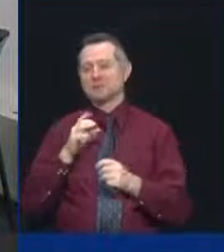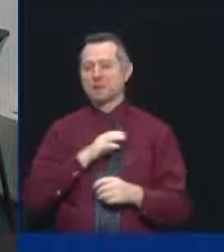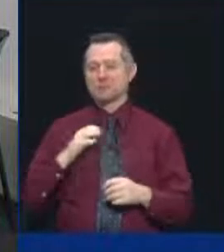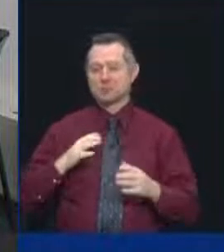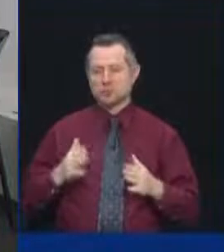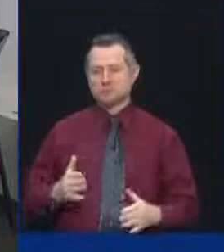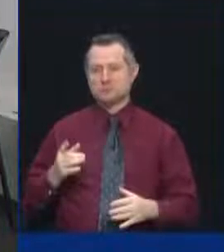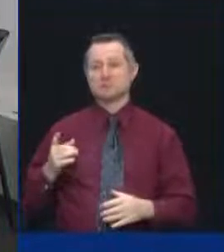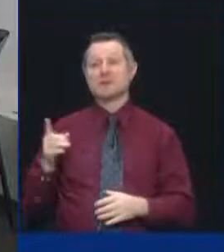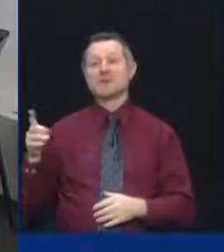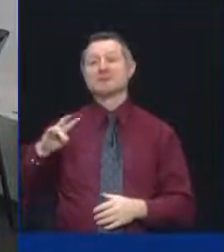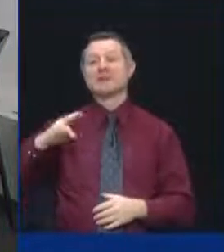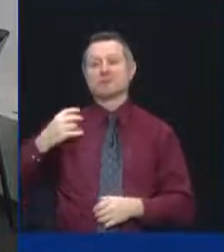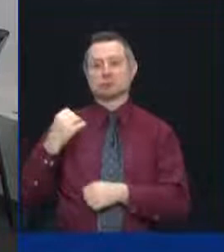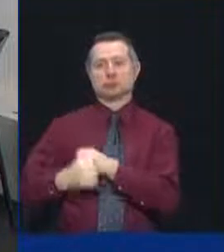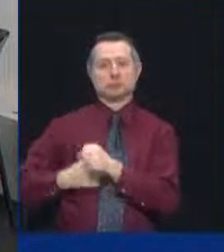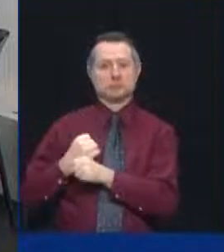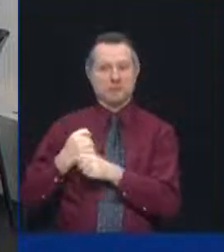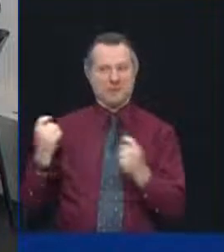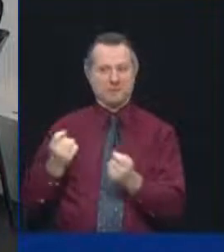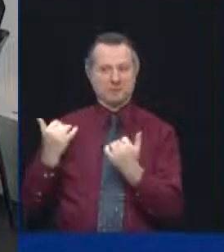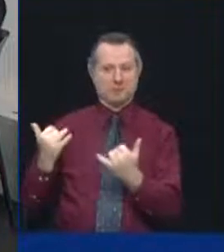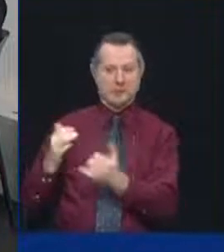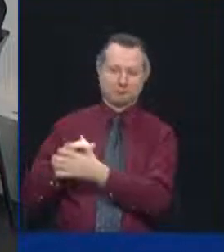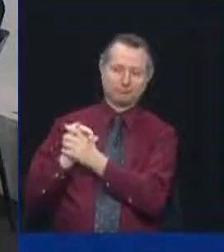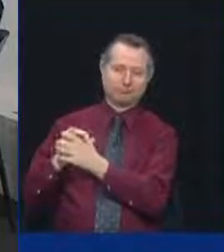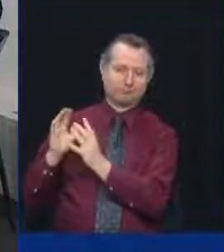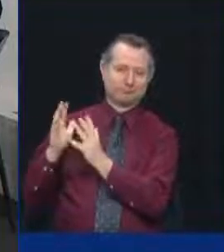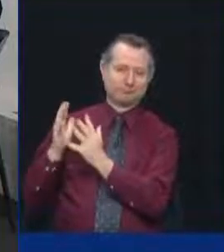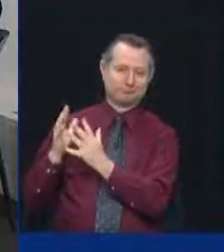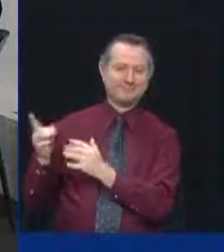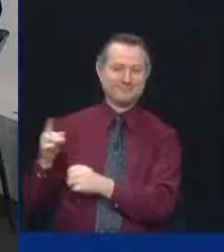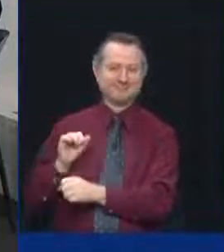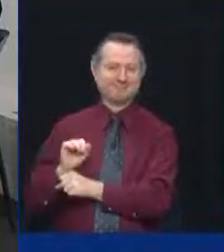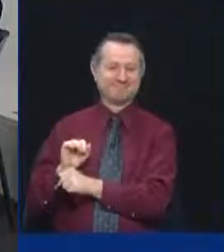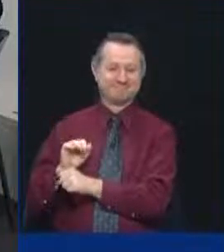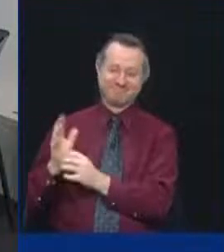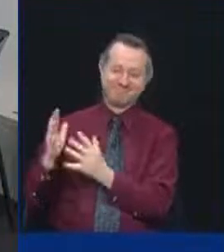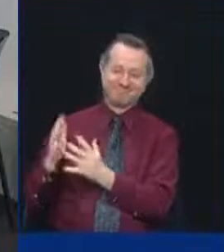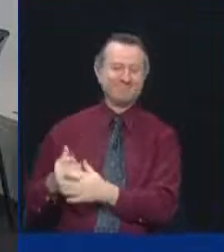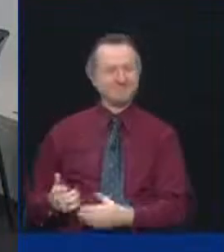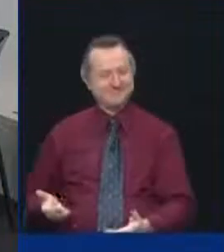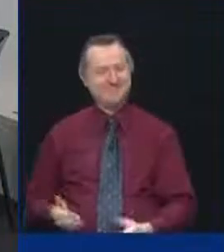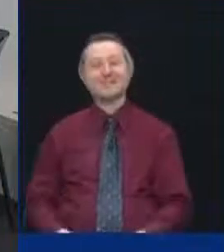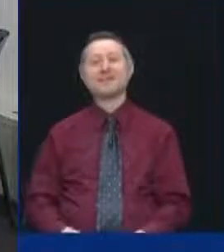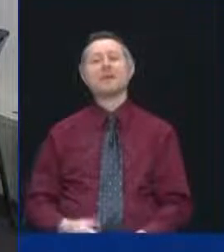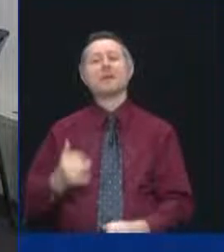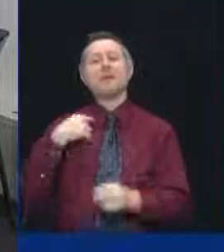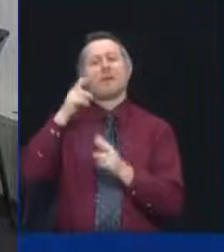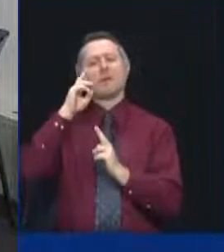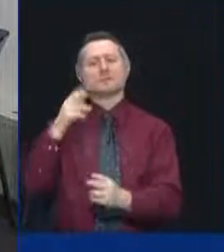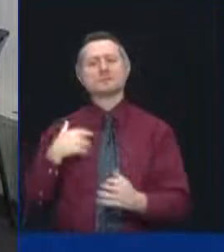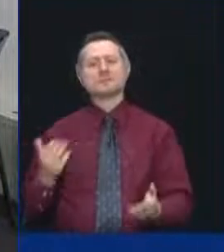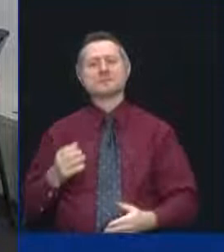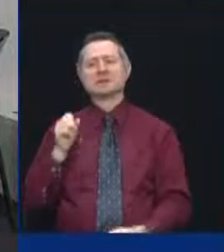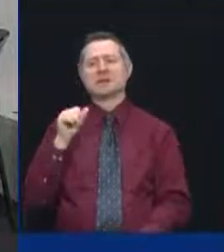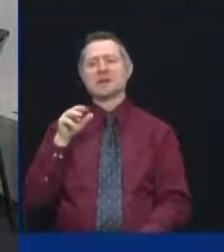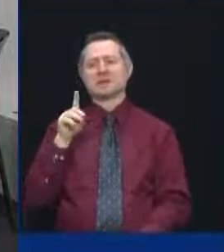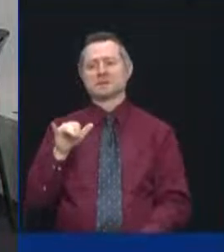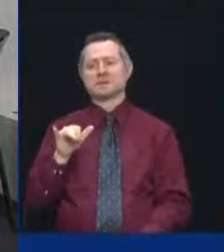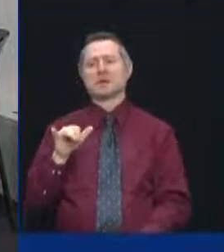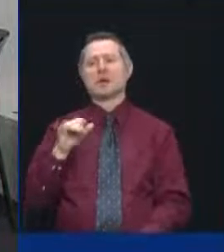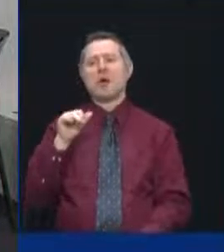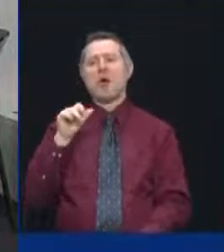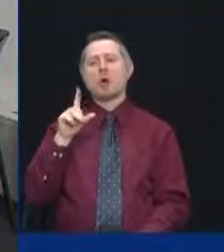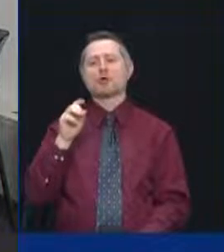today. 7th anniversary stretch, we call it. It's also a pleasure to have Sandy Alderson with us, who is the president